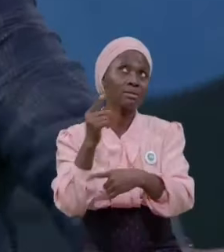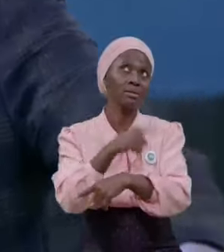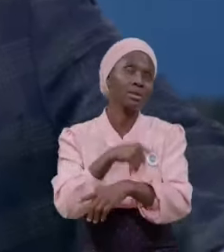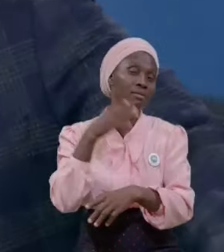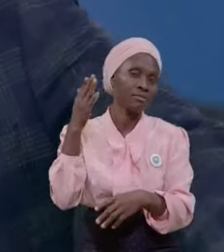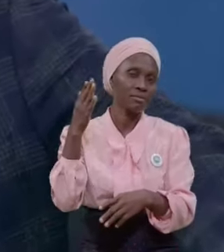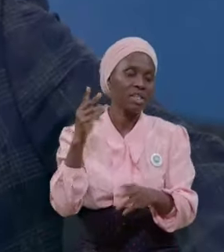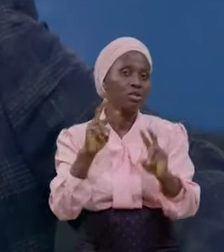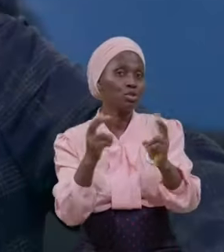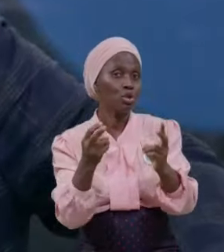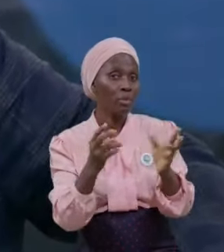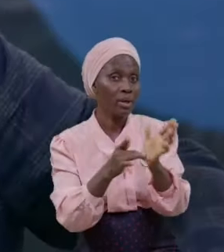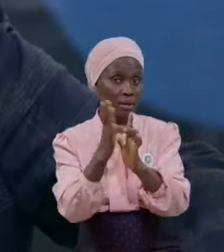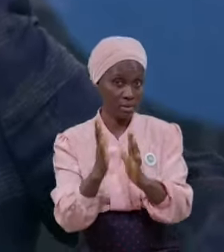day